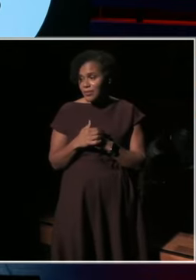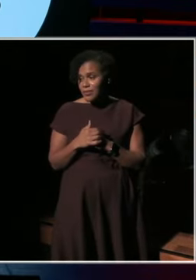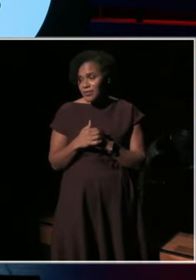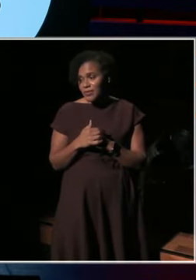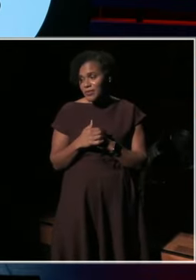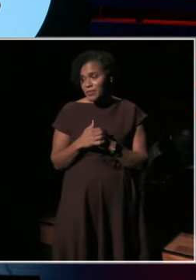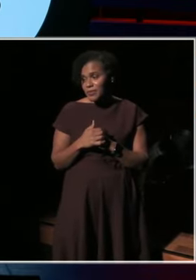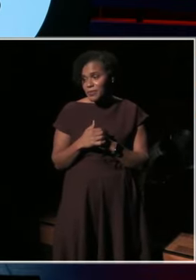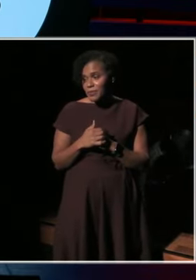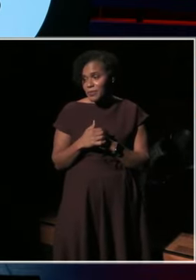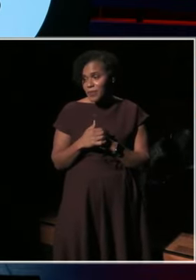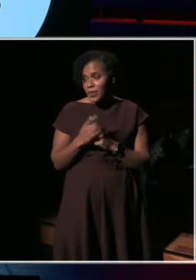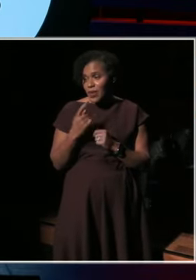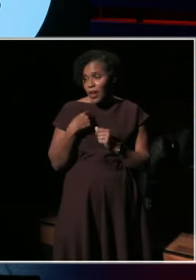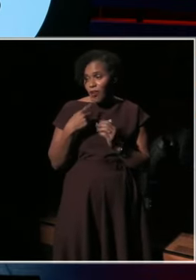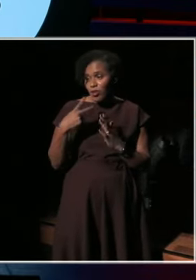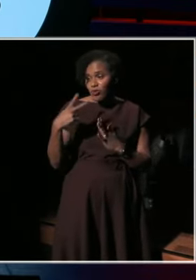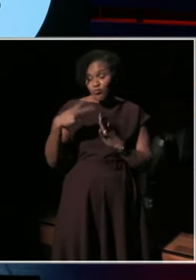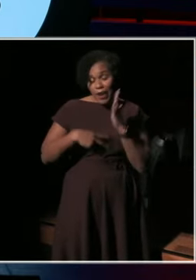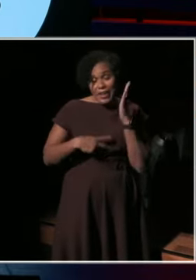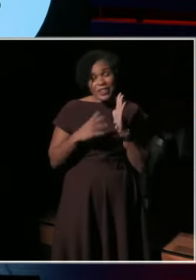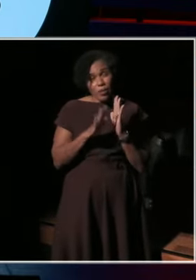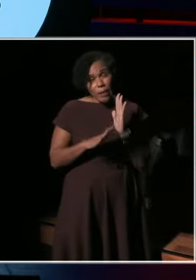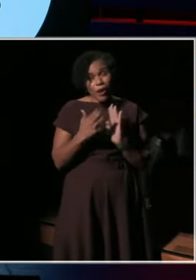because if it had been